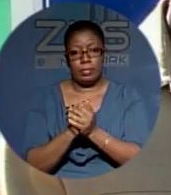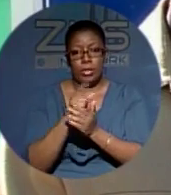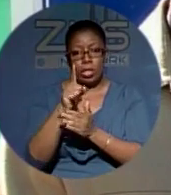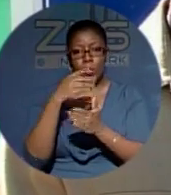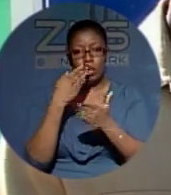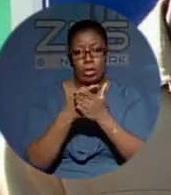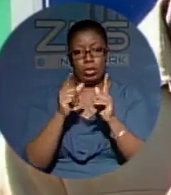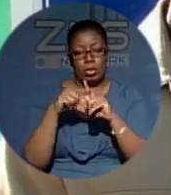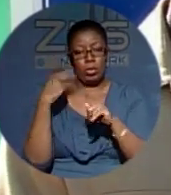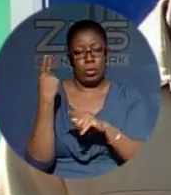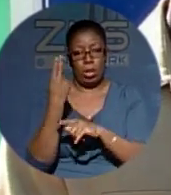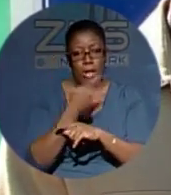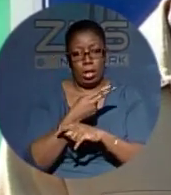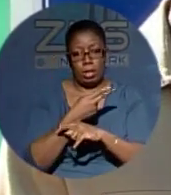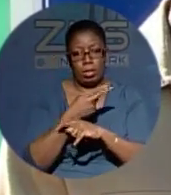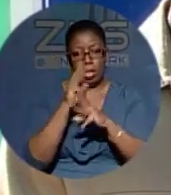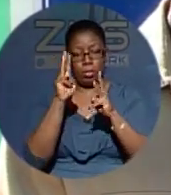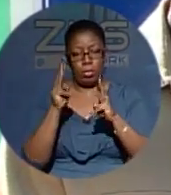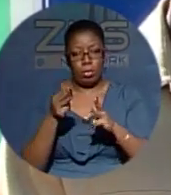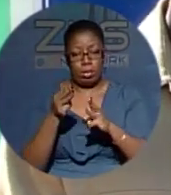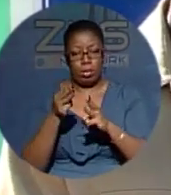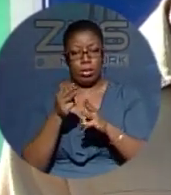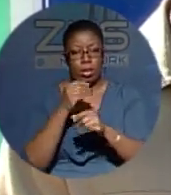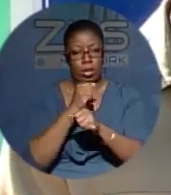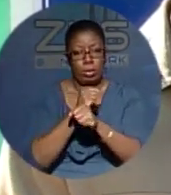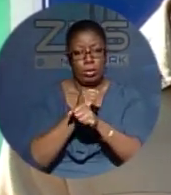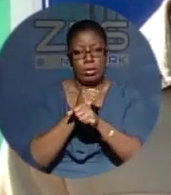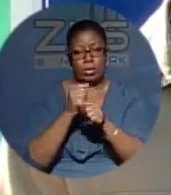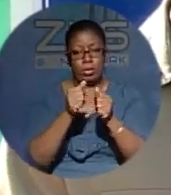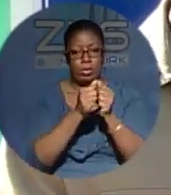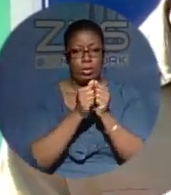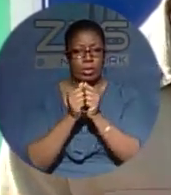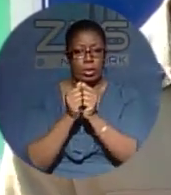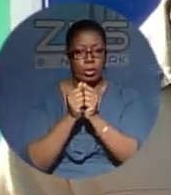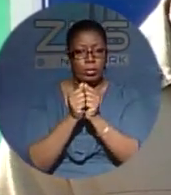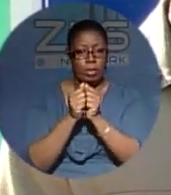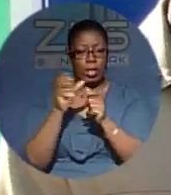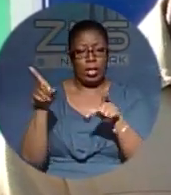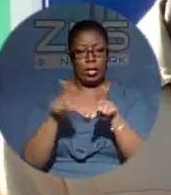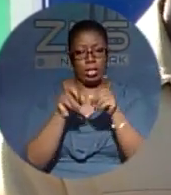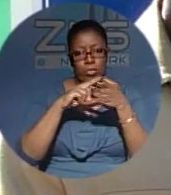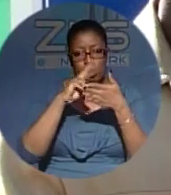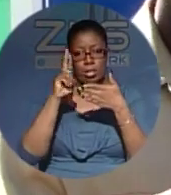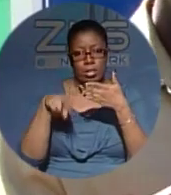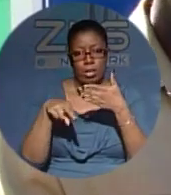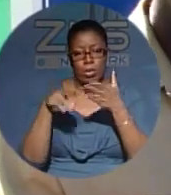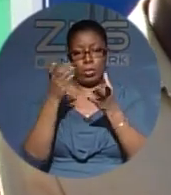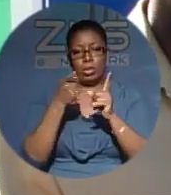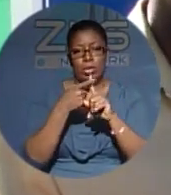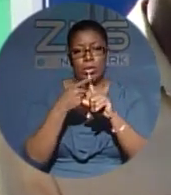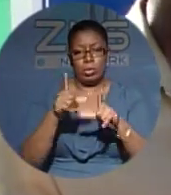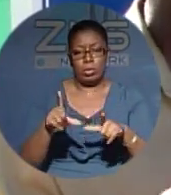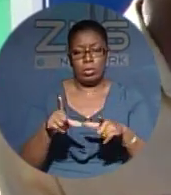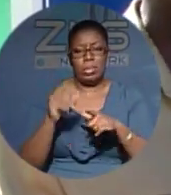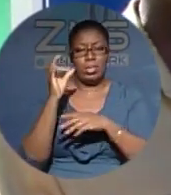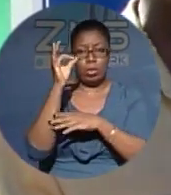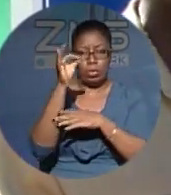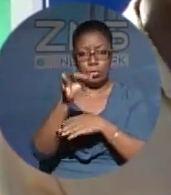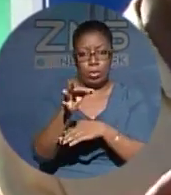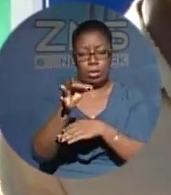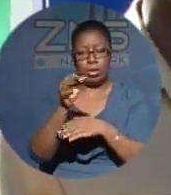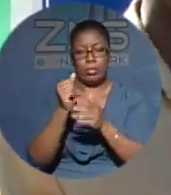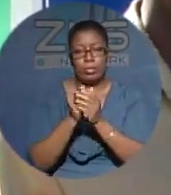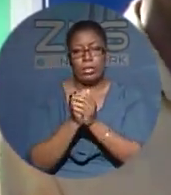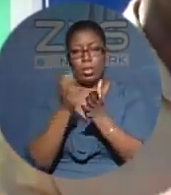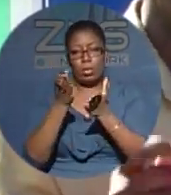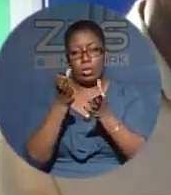excellent corporation, a model corporation, a standard corporation. And as a result of this, we want you to go a little bit further. We need to get